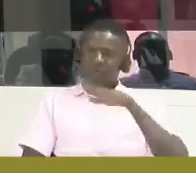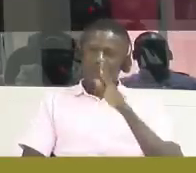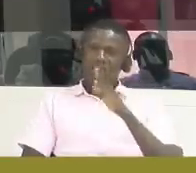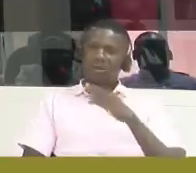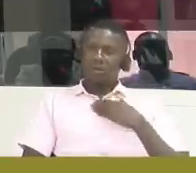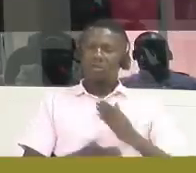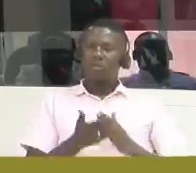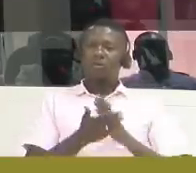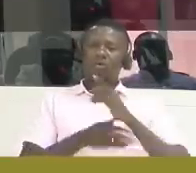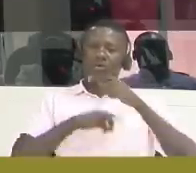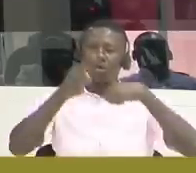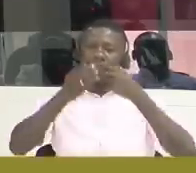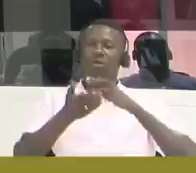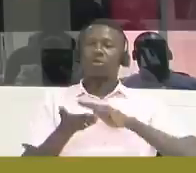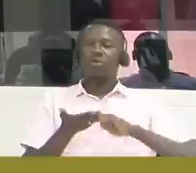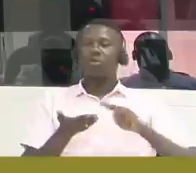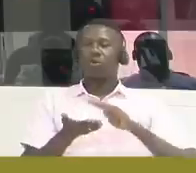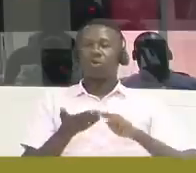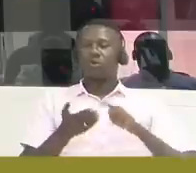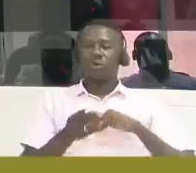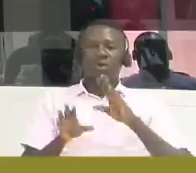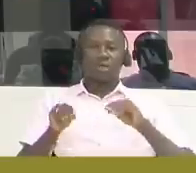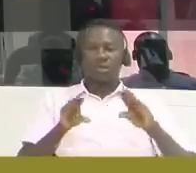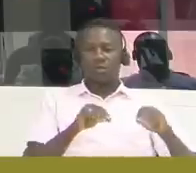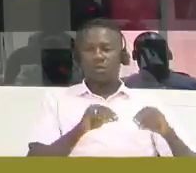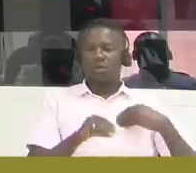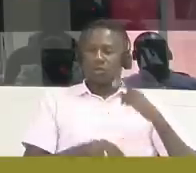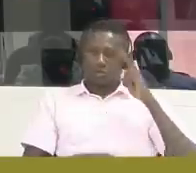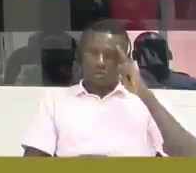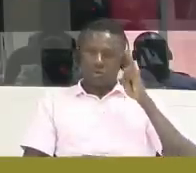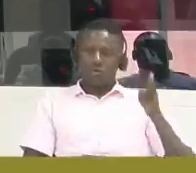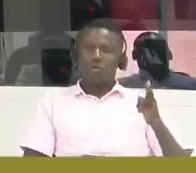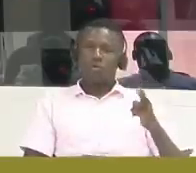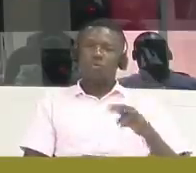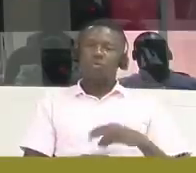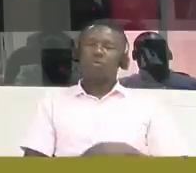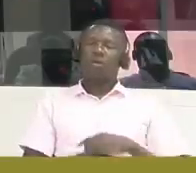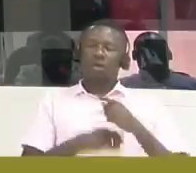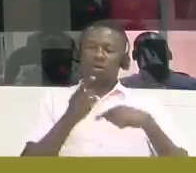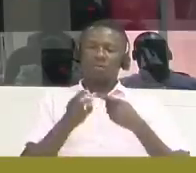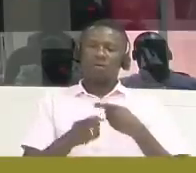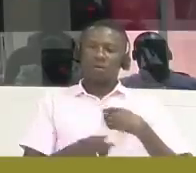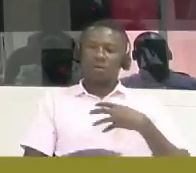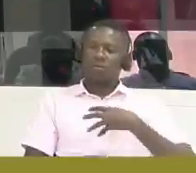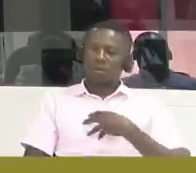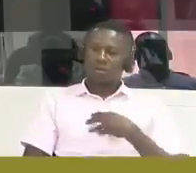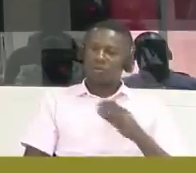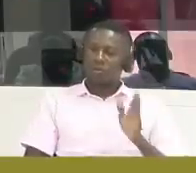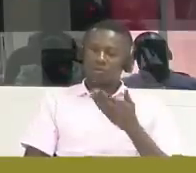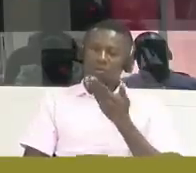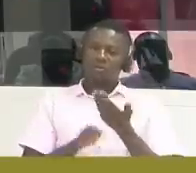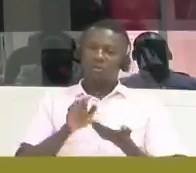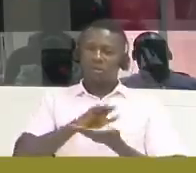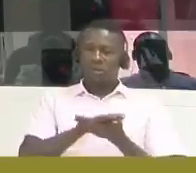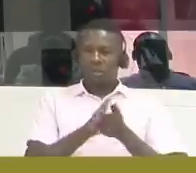with my normal activities at home. So I wanted to go to the market.